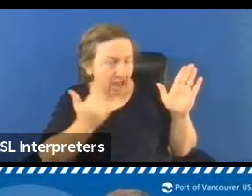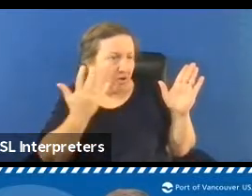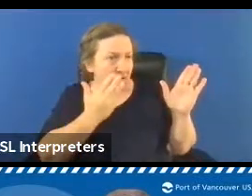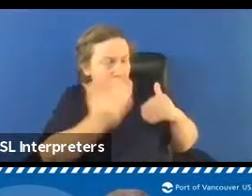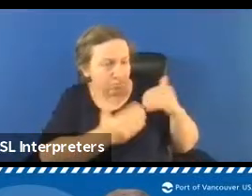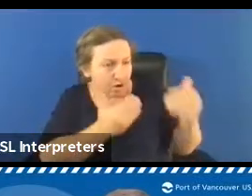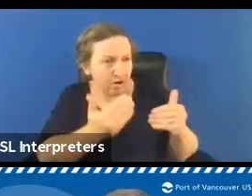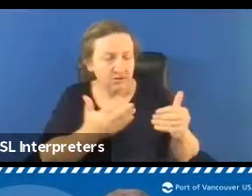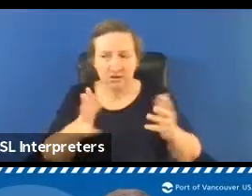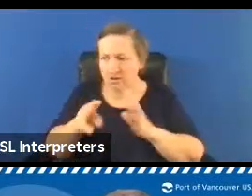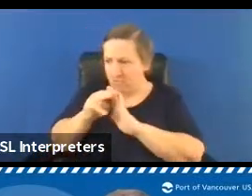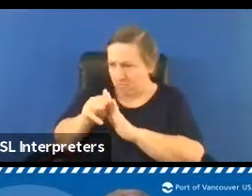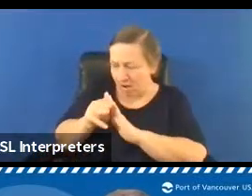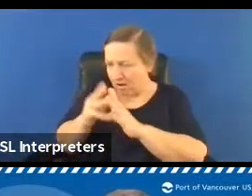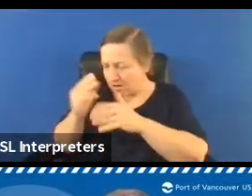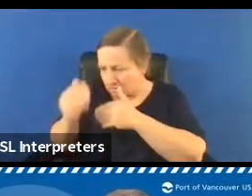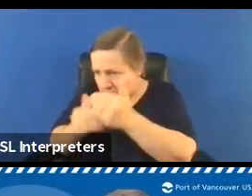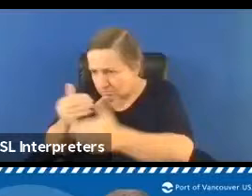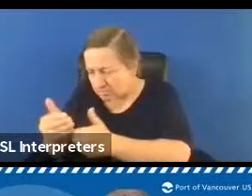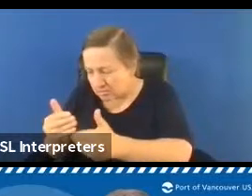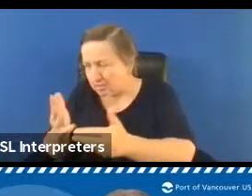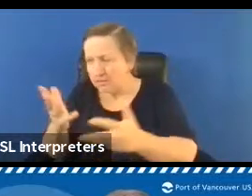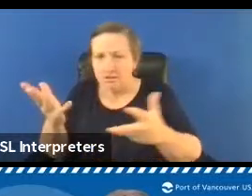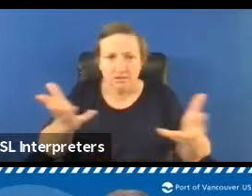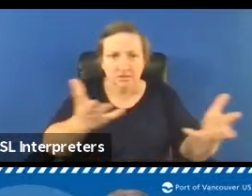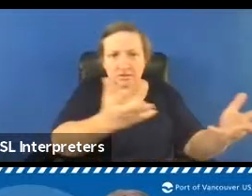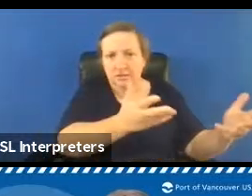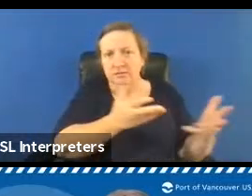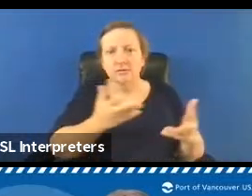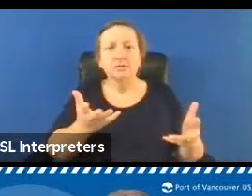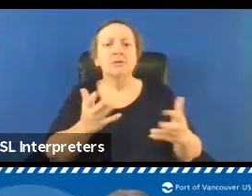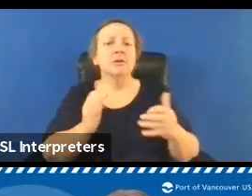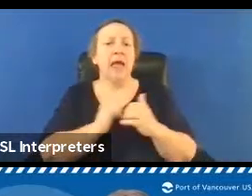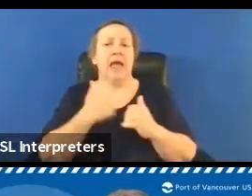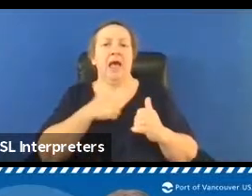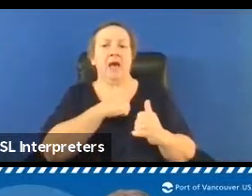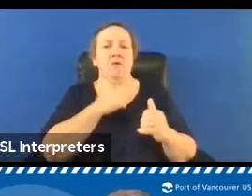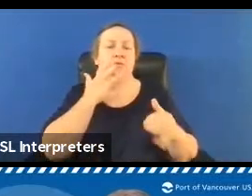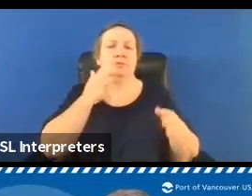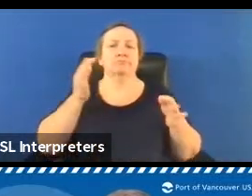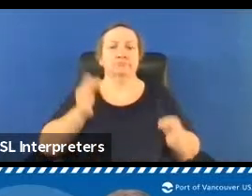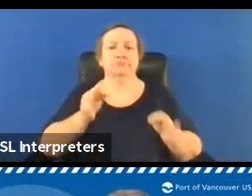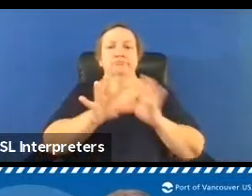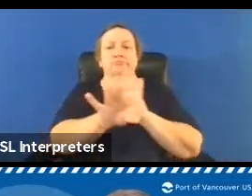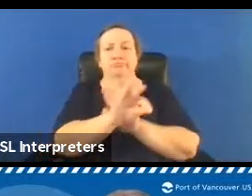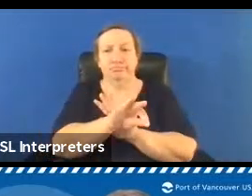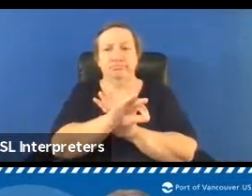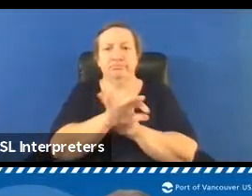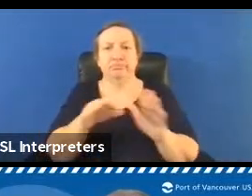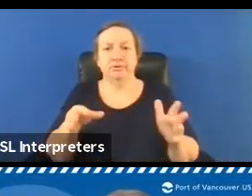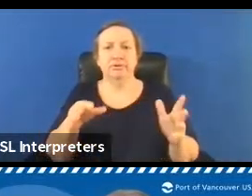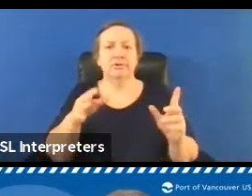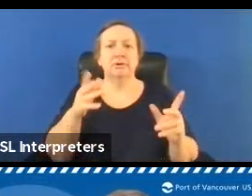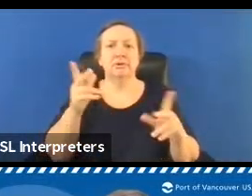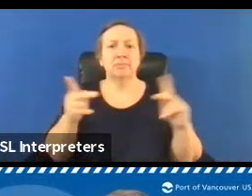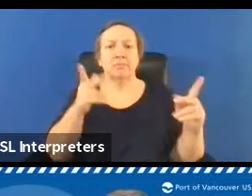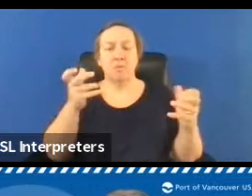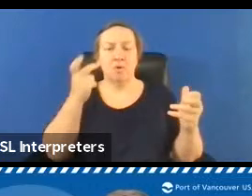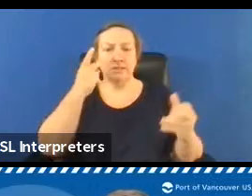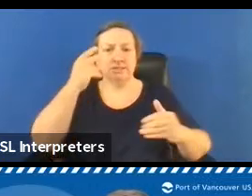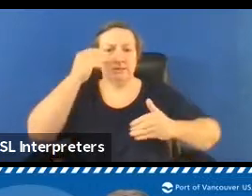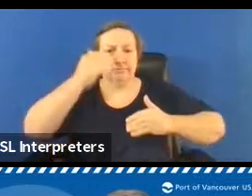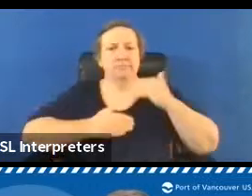models are being ran, how we are getting to the answers that folks want to see us get